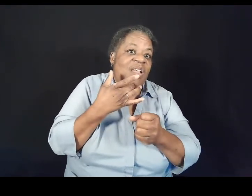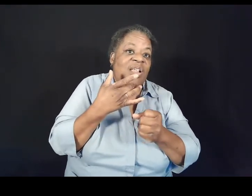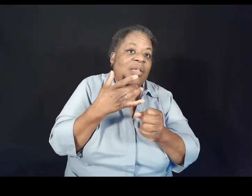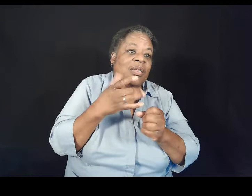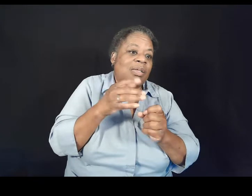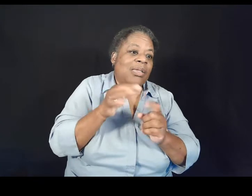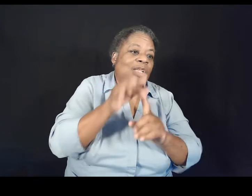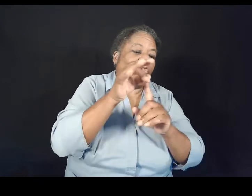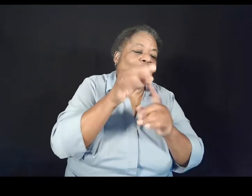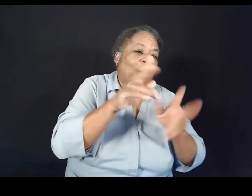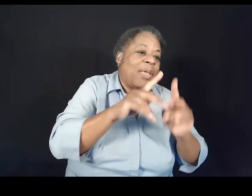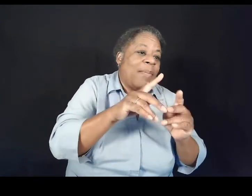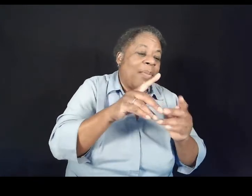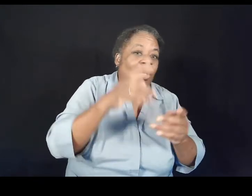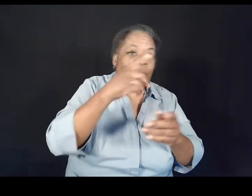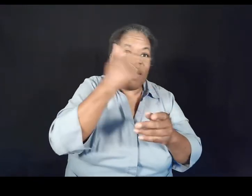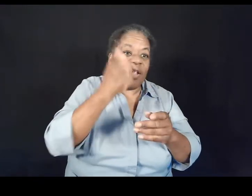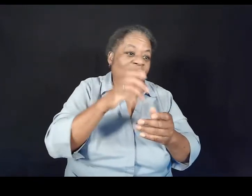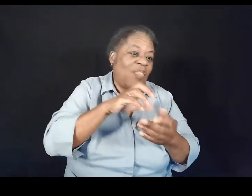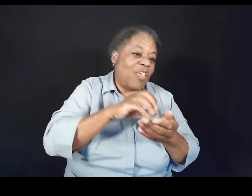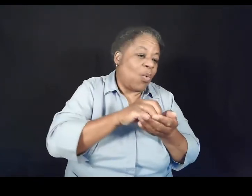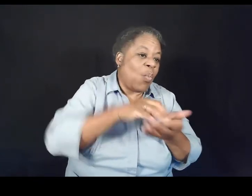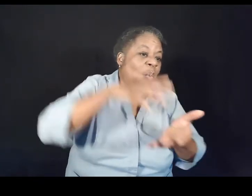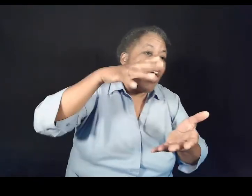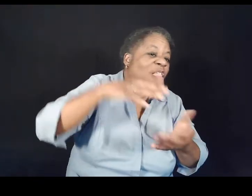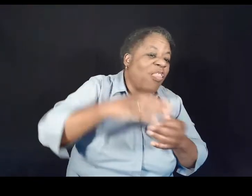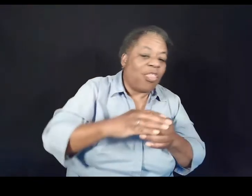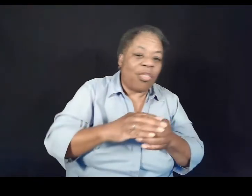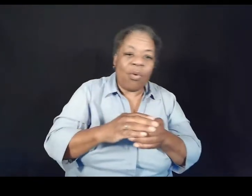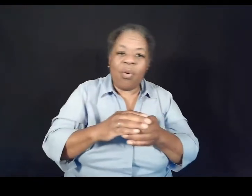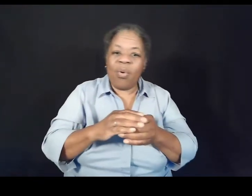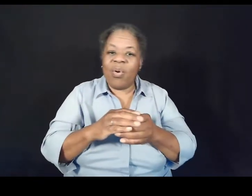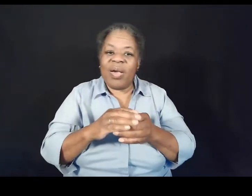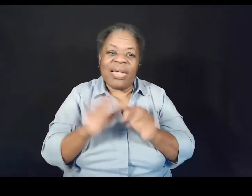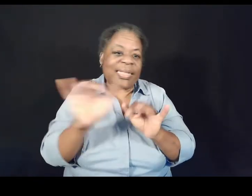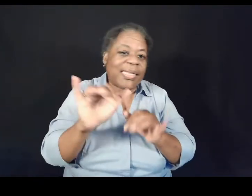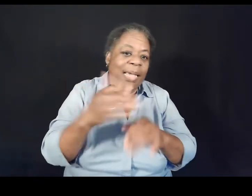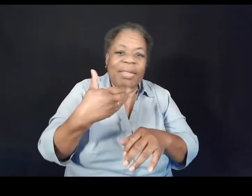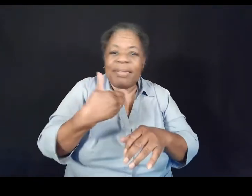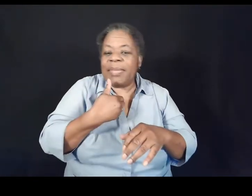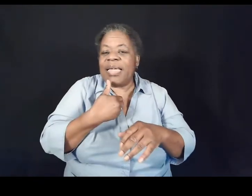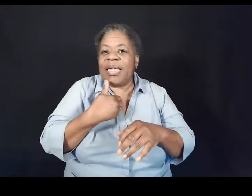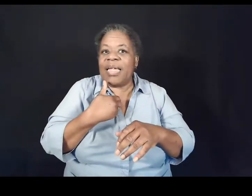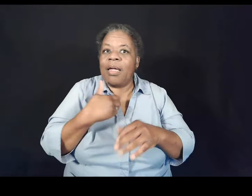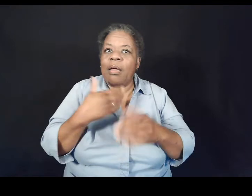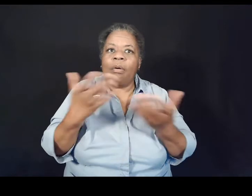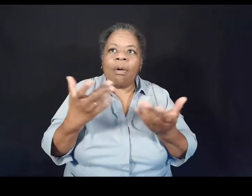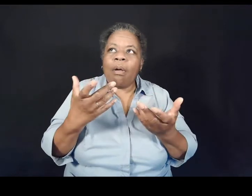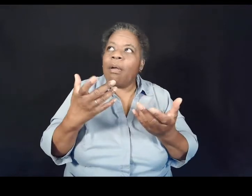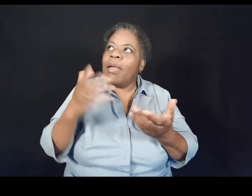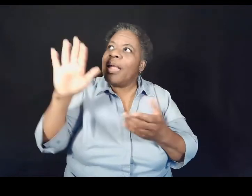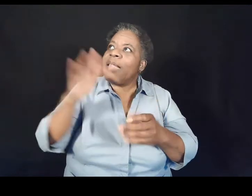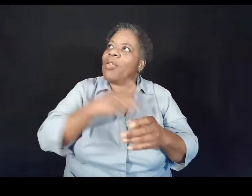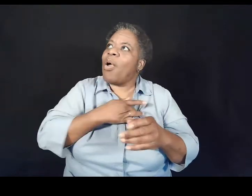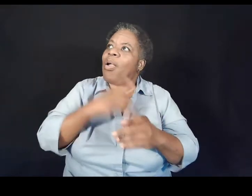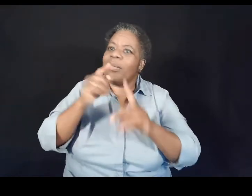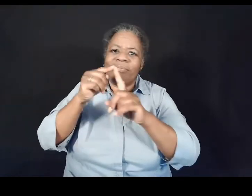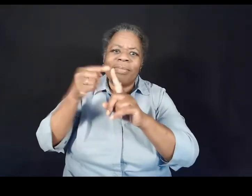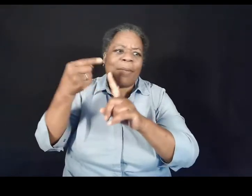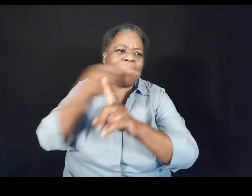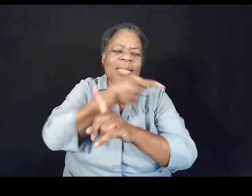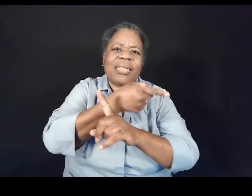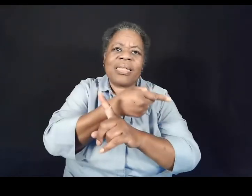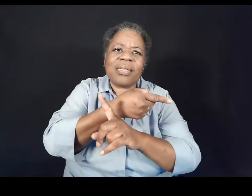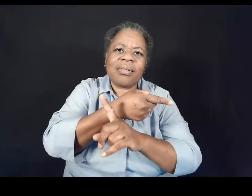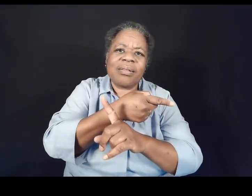of their wealth or position or similarity to us, we miss God's heart.